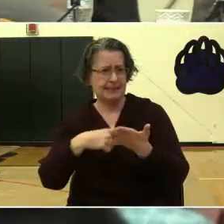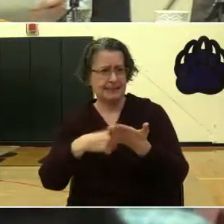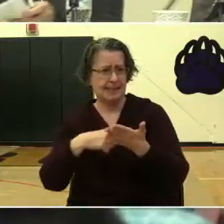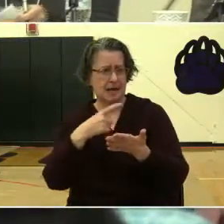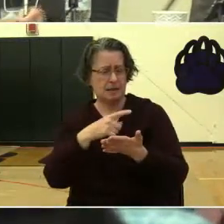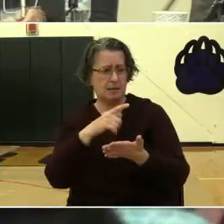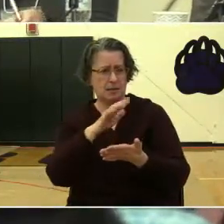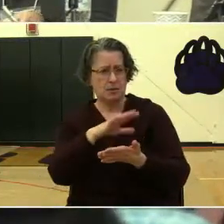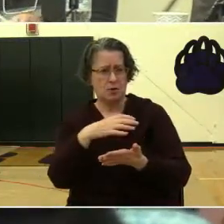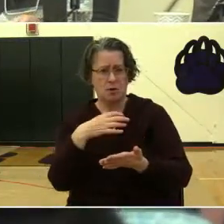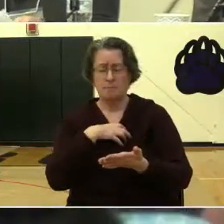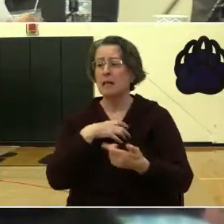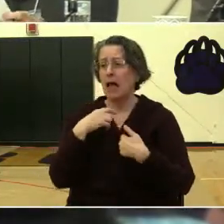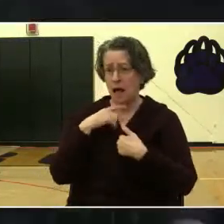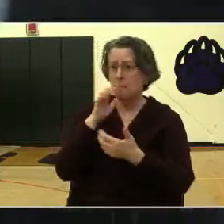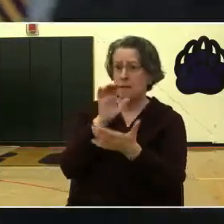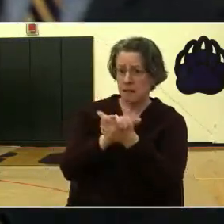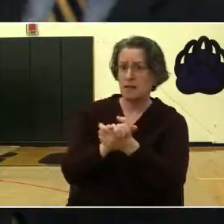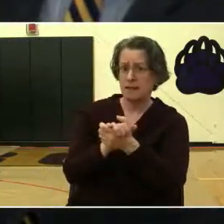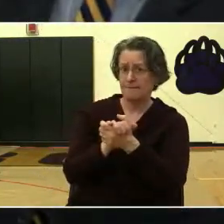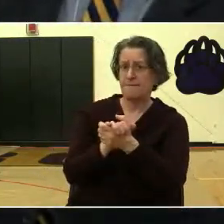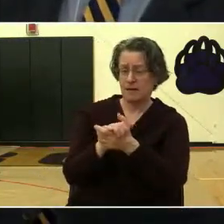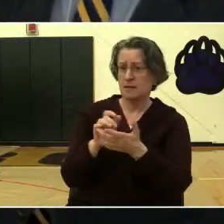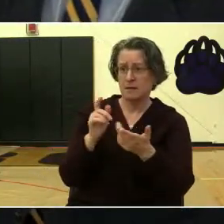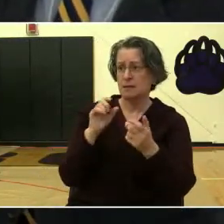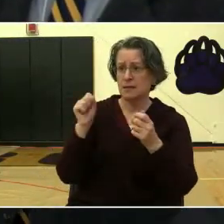confident that it is but I'll go back and